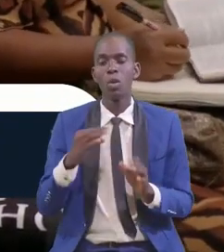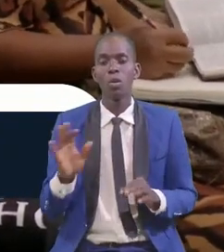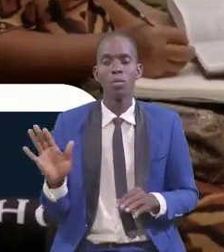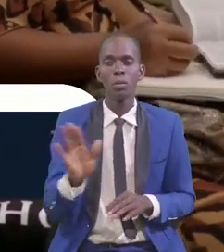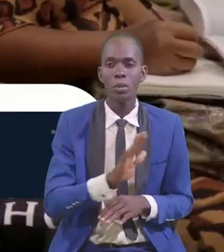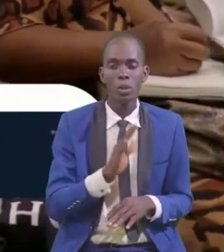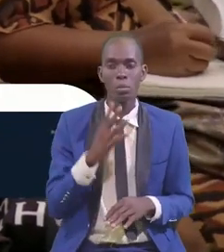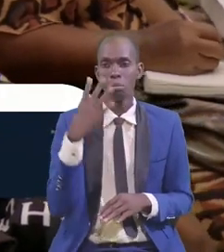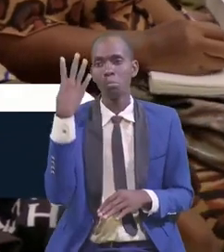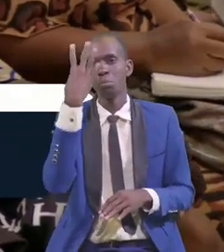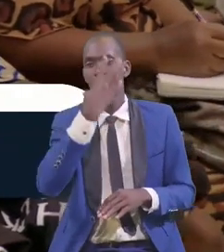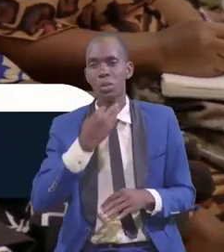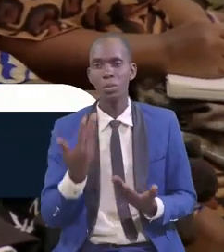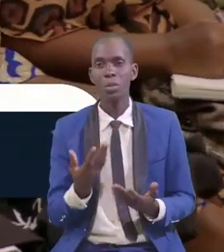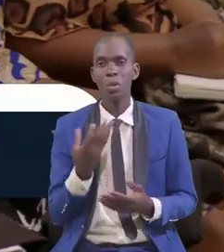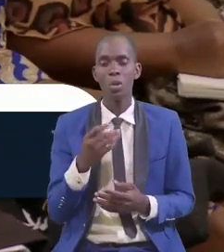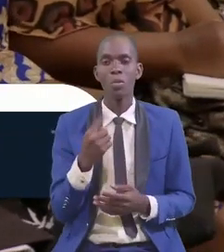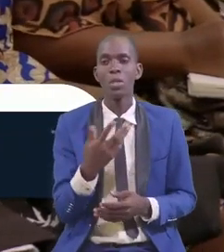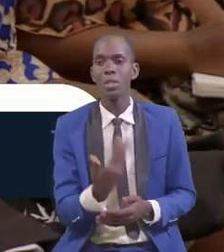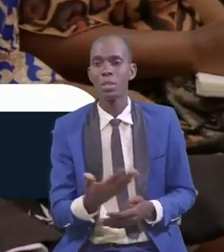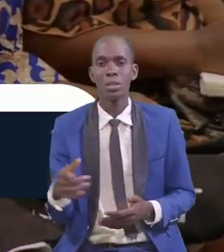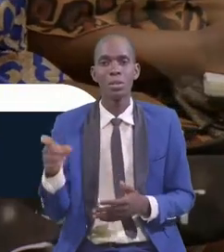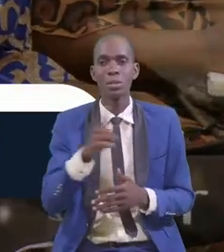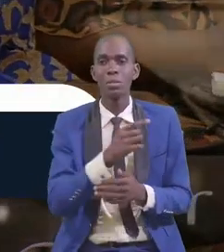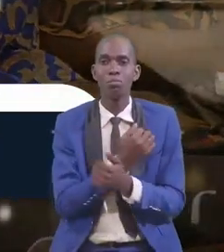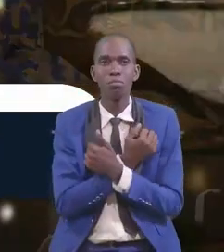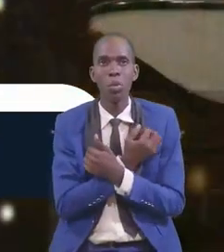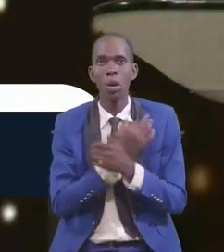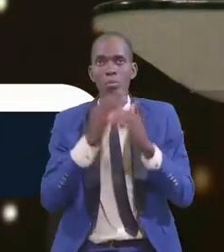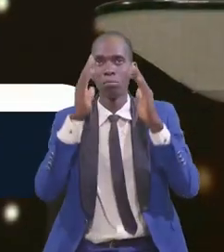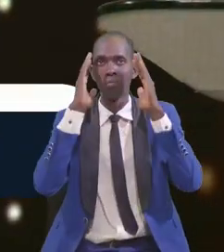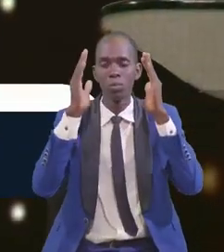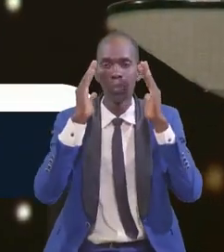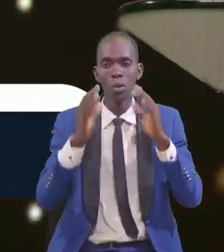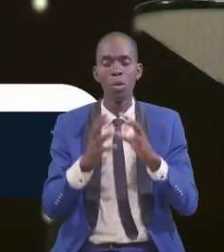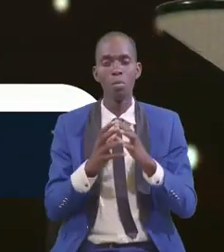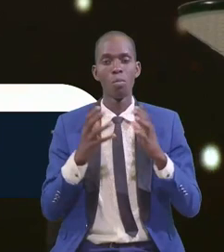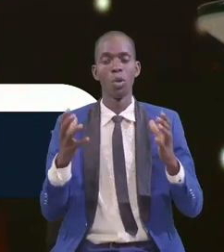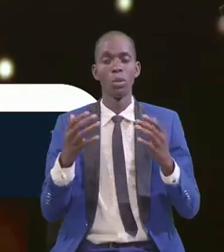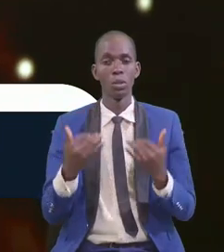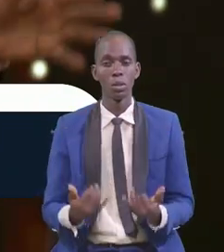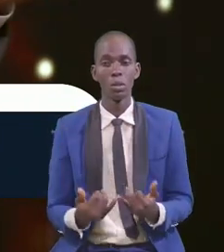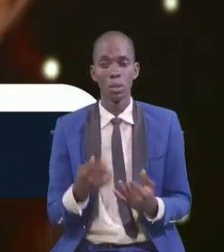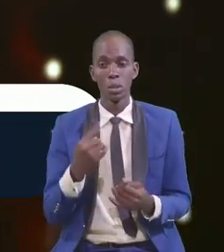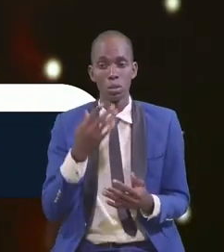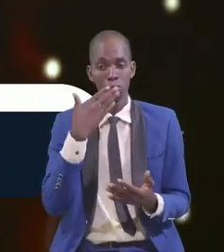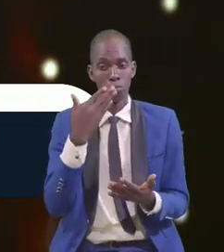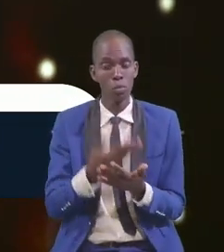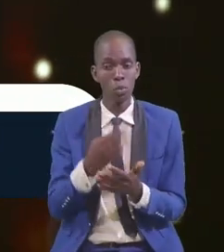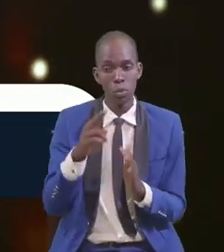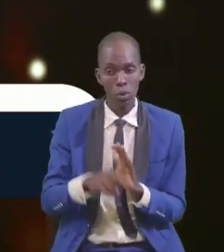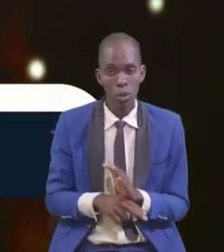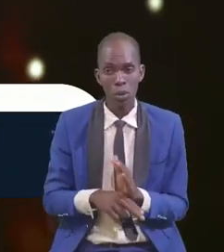their beauty, of the things they are concentrating upon now. The goodness,